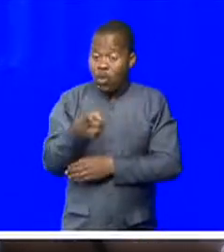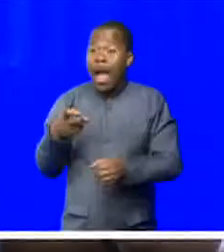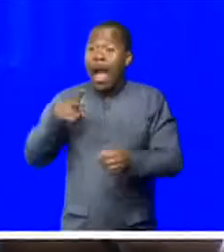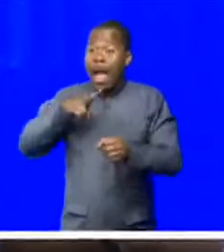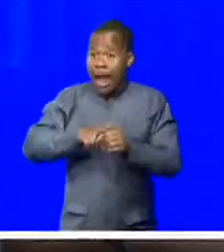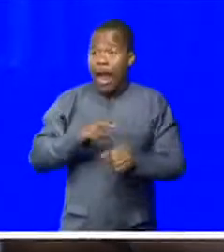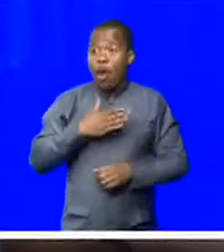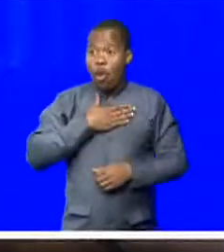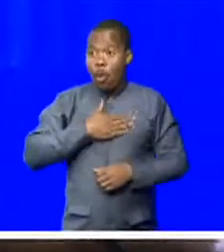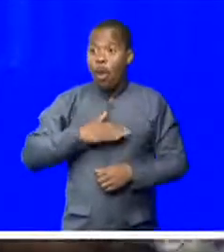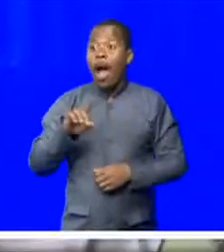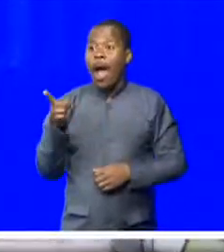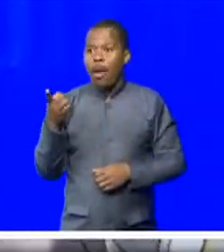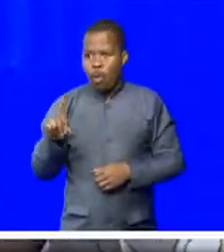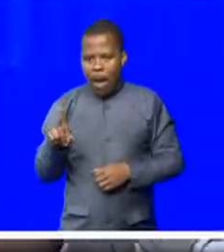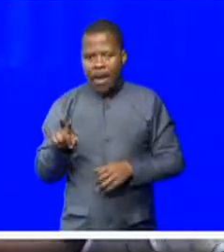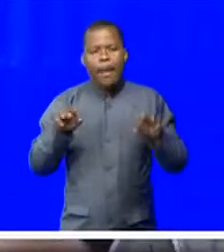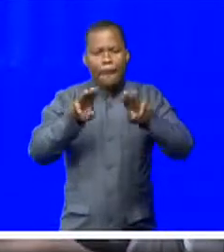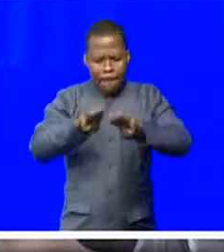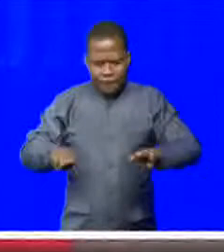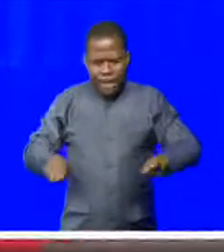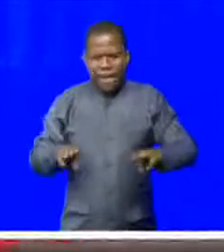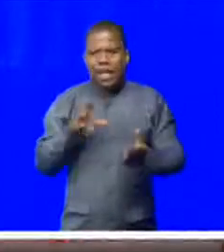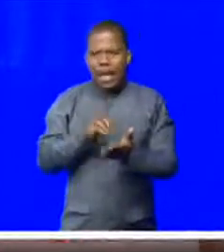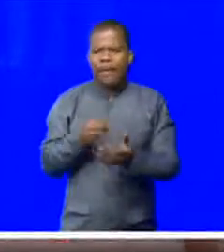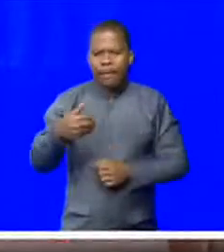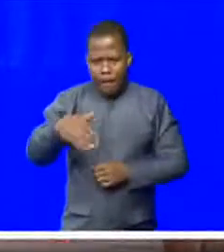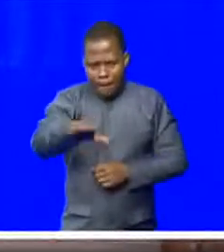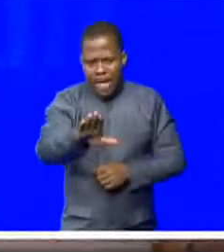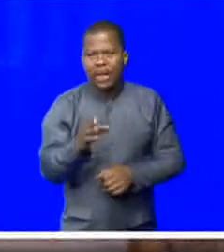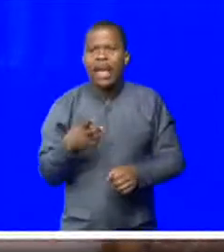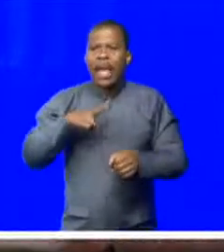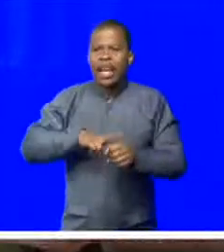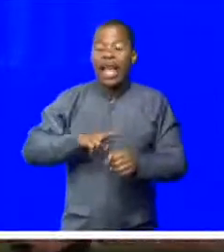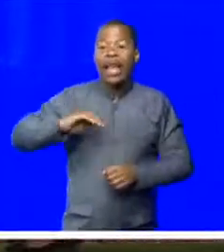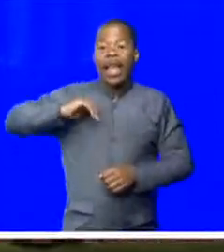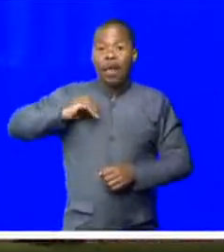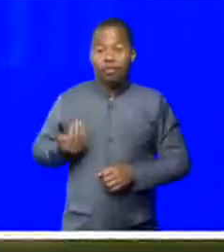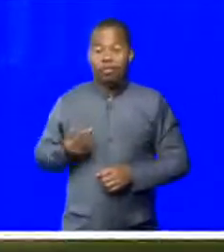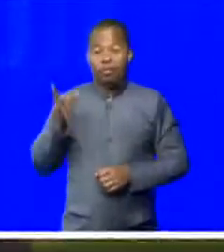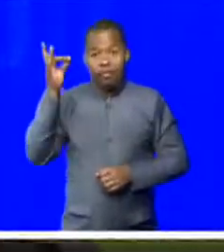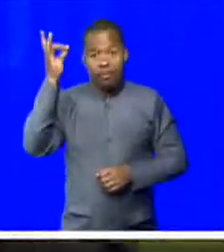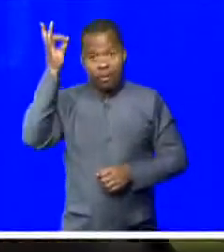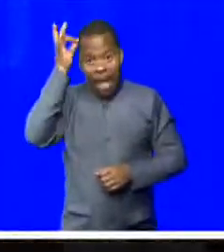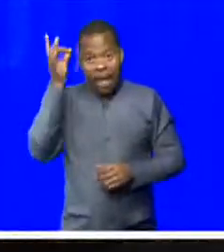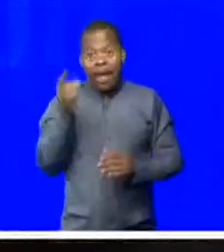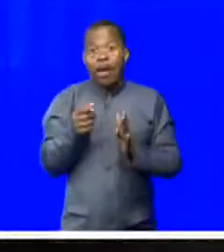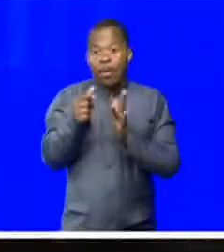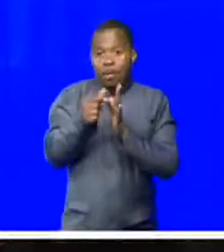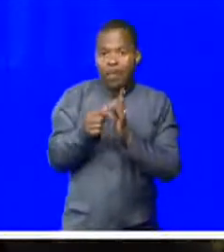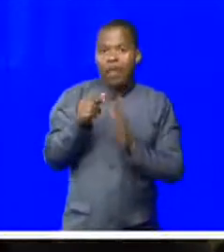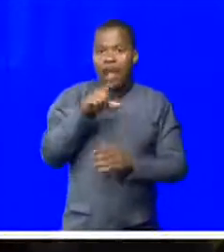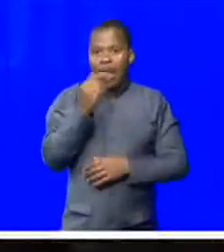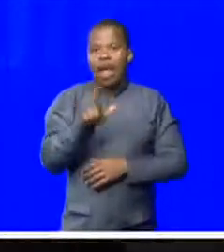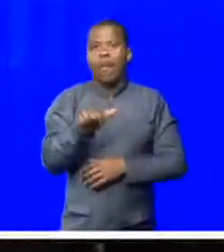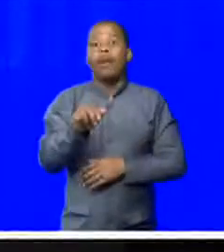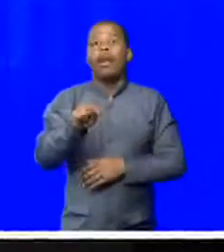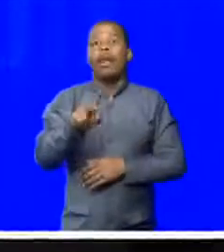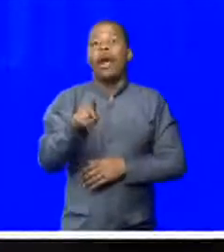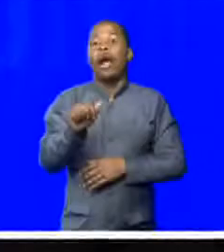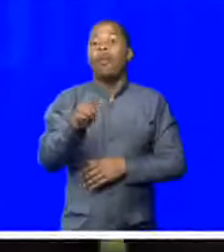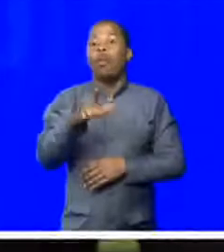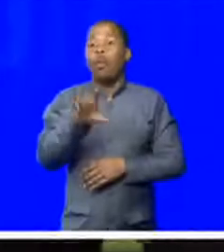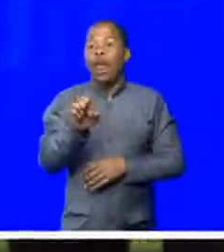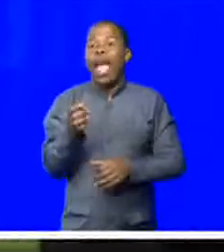peaceful, lasting solution. On the other hand, Nkosikazi Lankambule was joined by First Ladies and the former